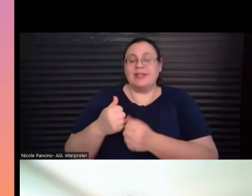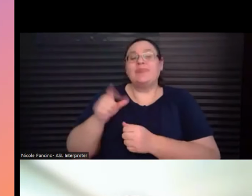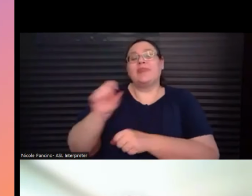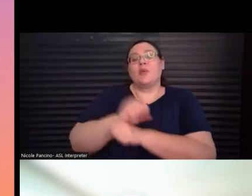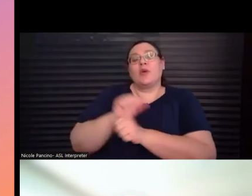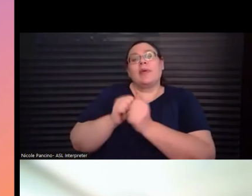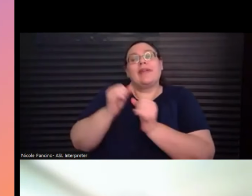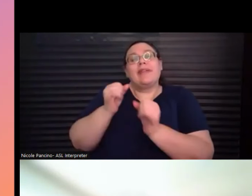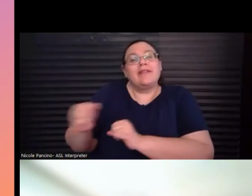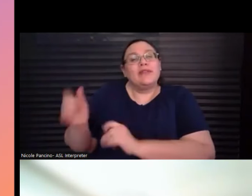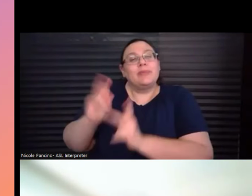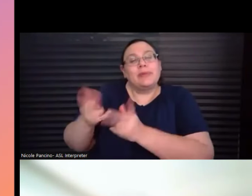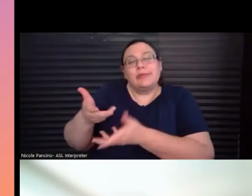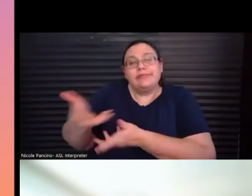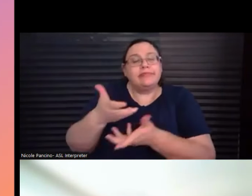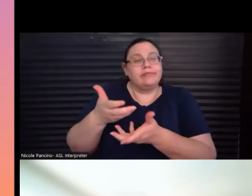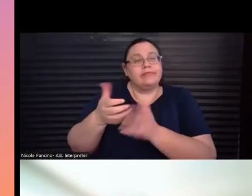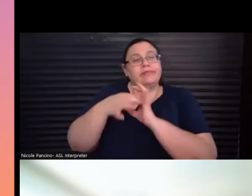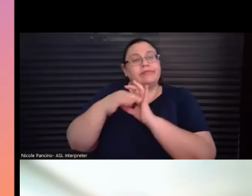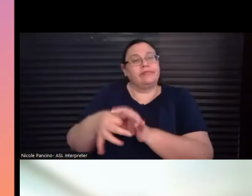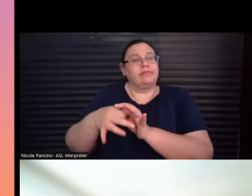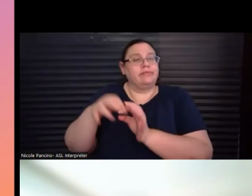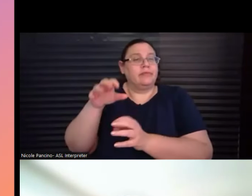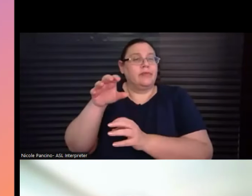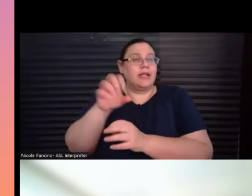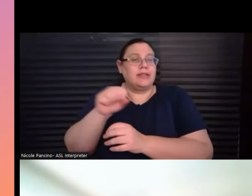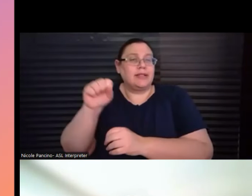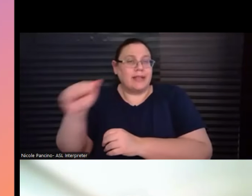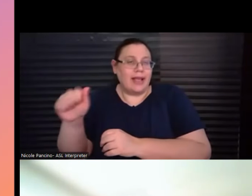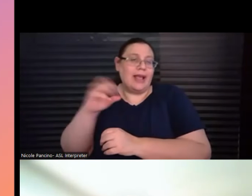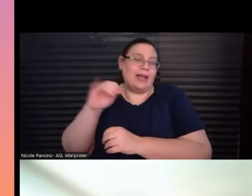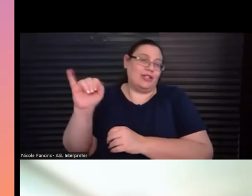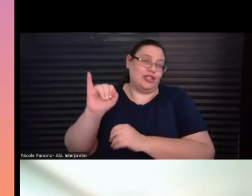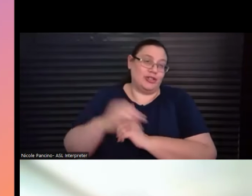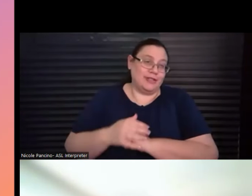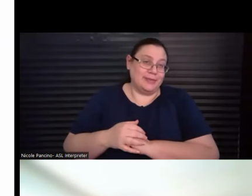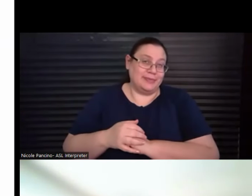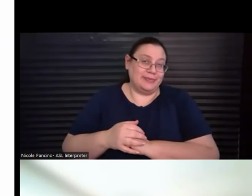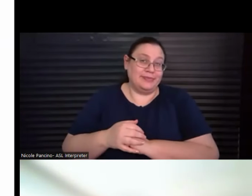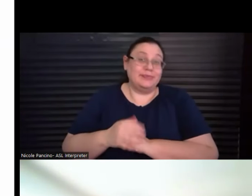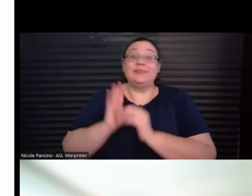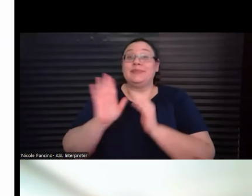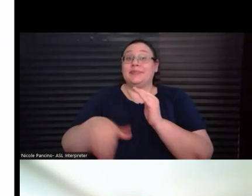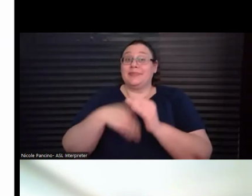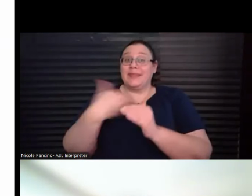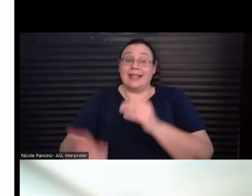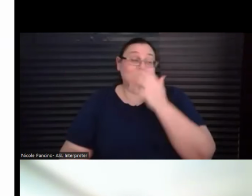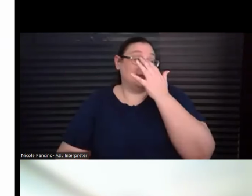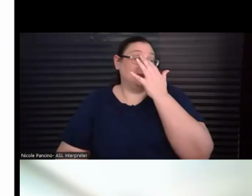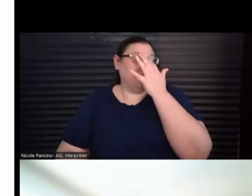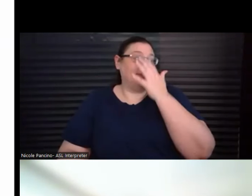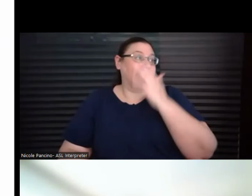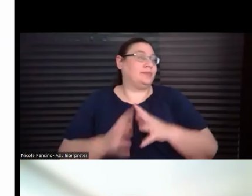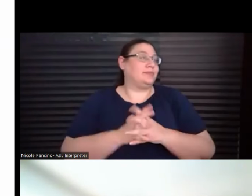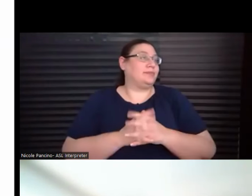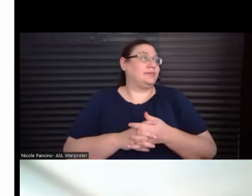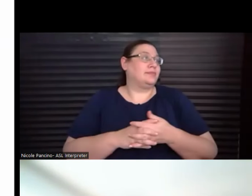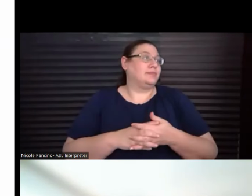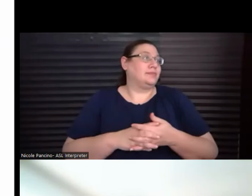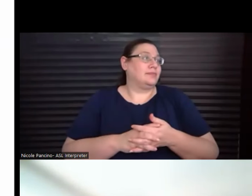individuals in regards to Social Security insurance. Next slide, please. So before I